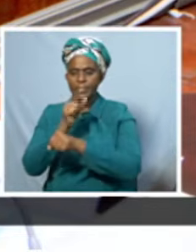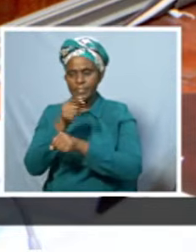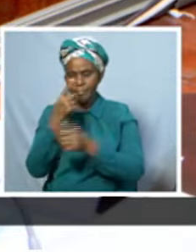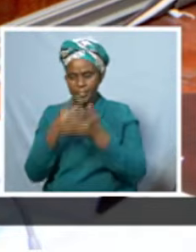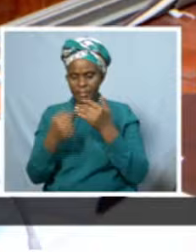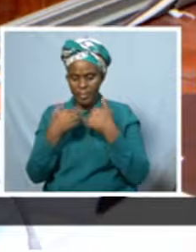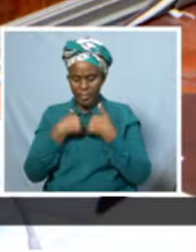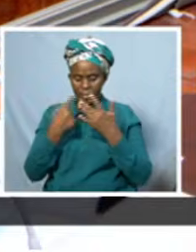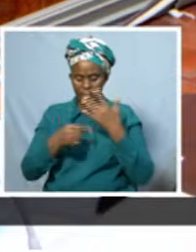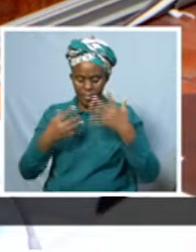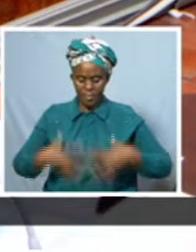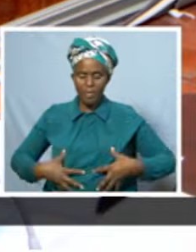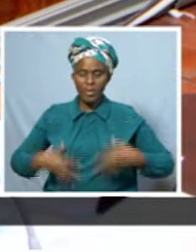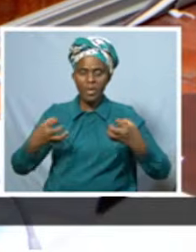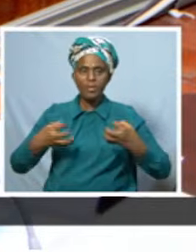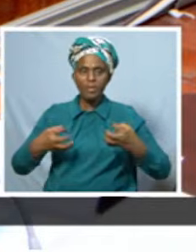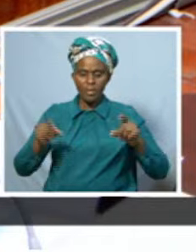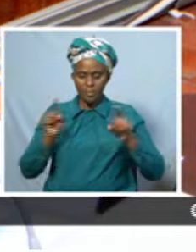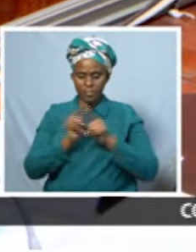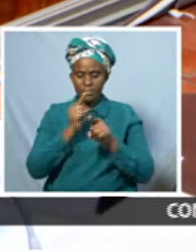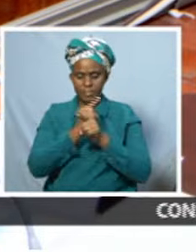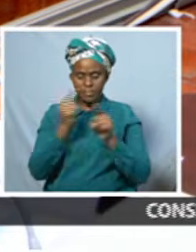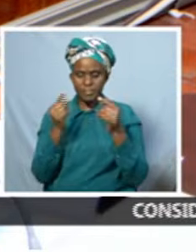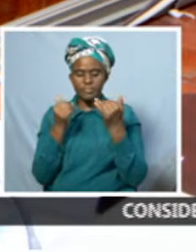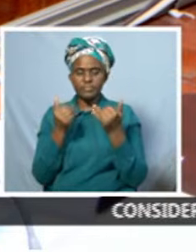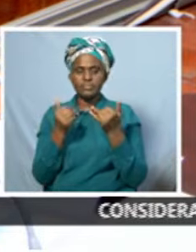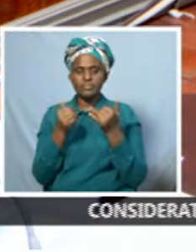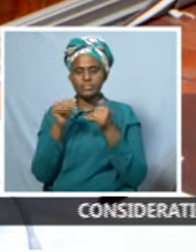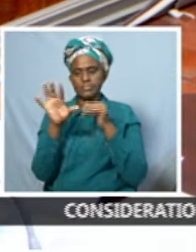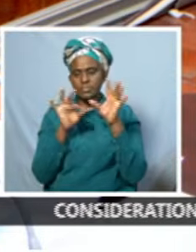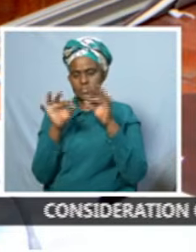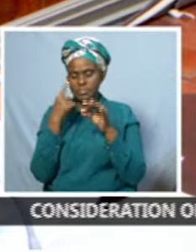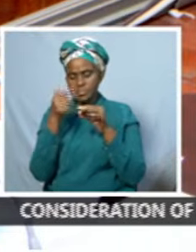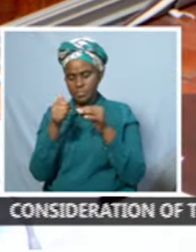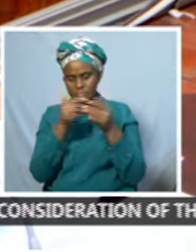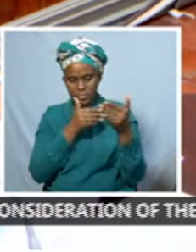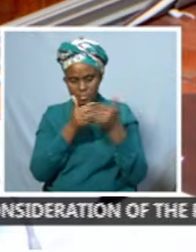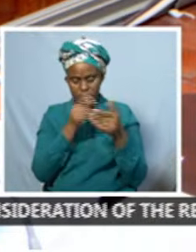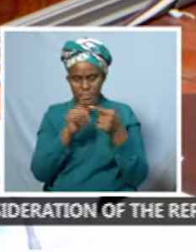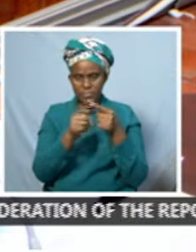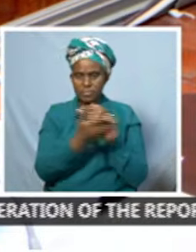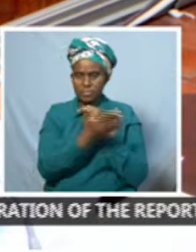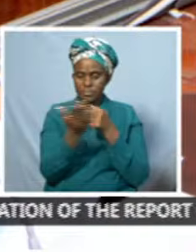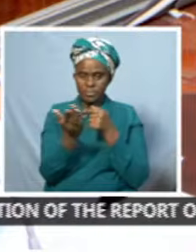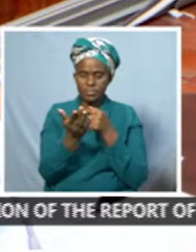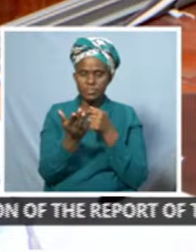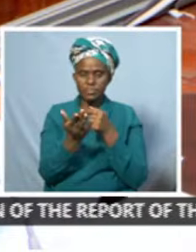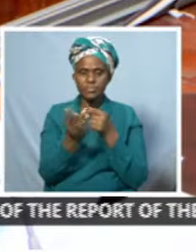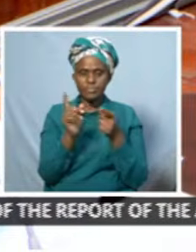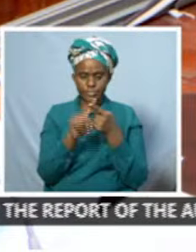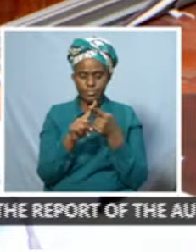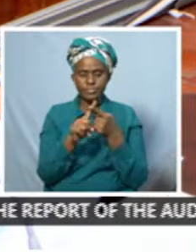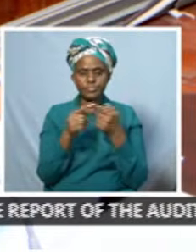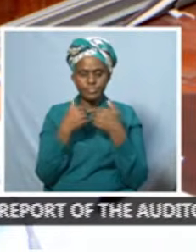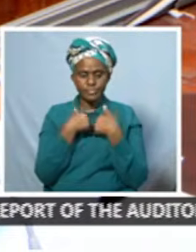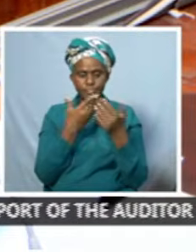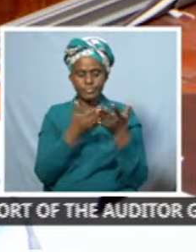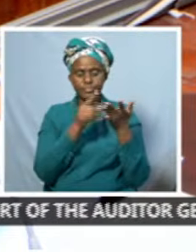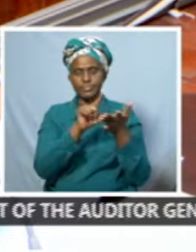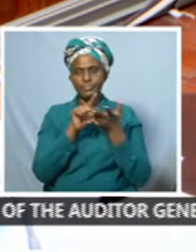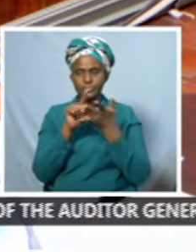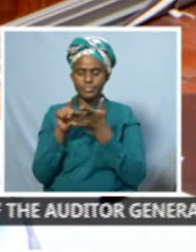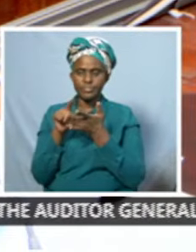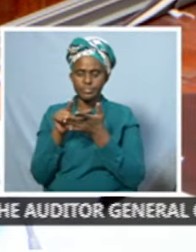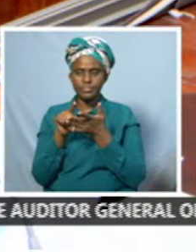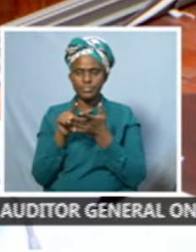were ones frustrating and just picking those who are closer to them to be getting these loans.